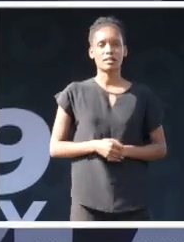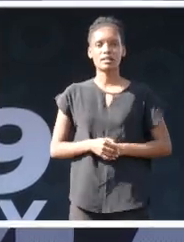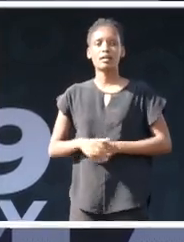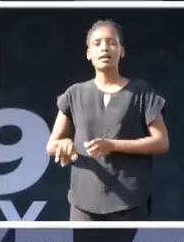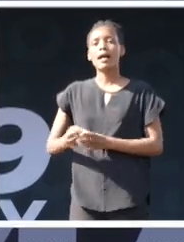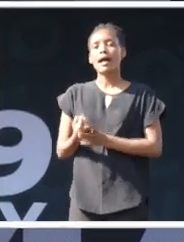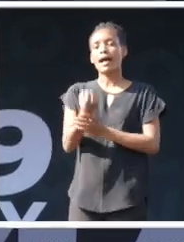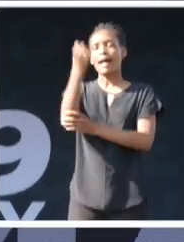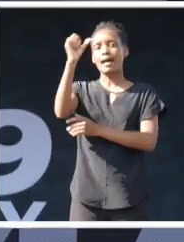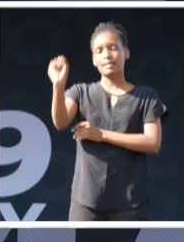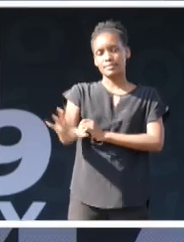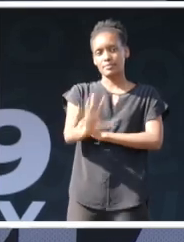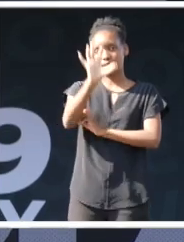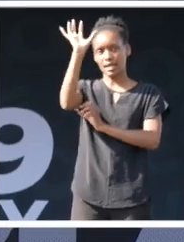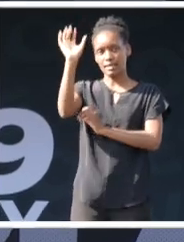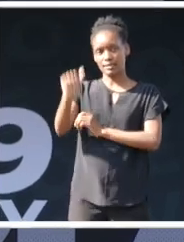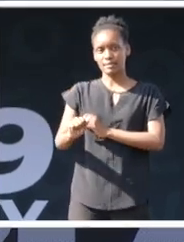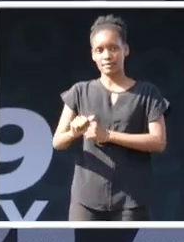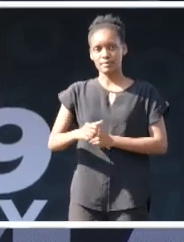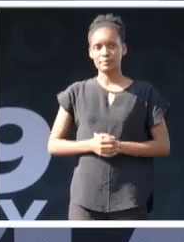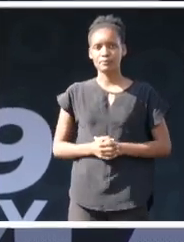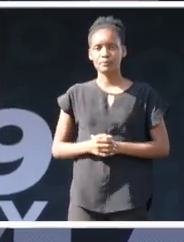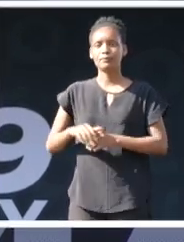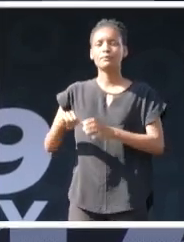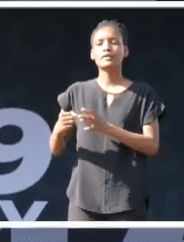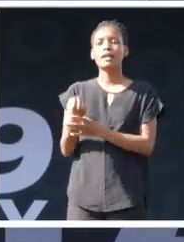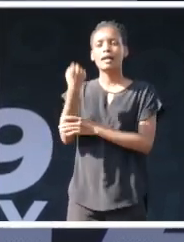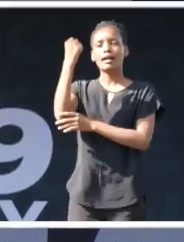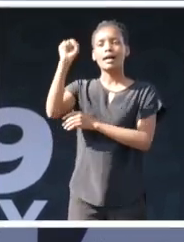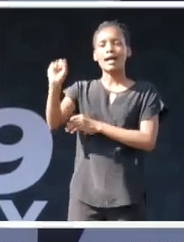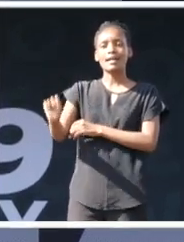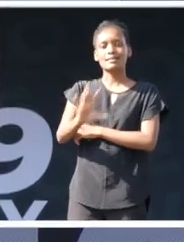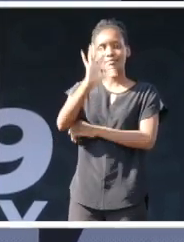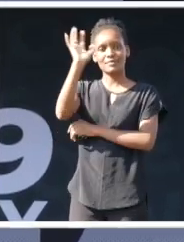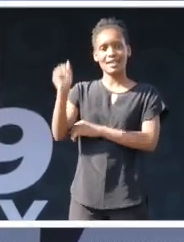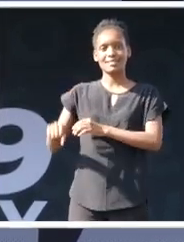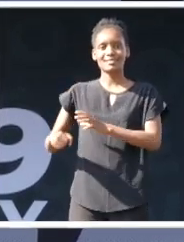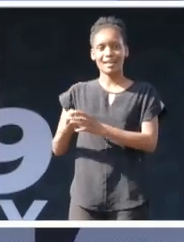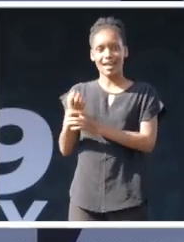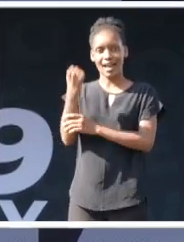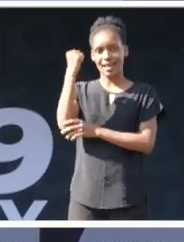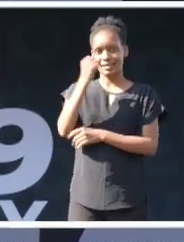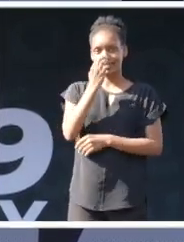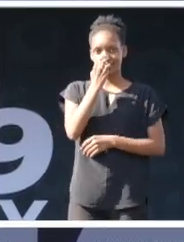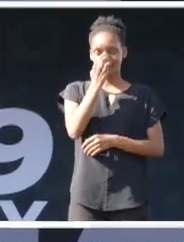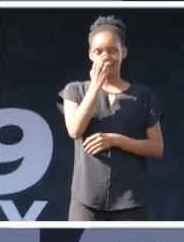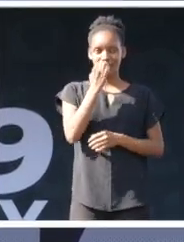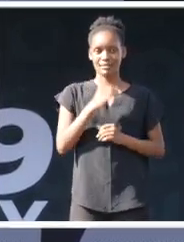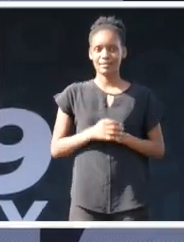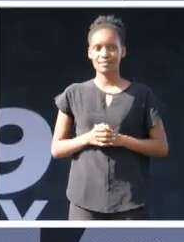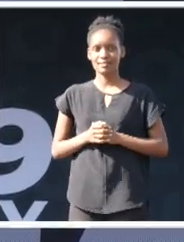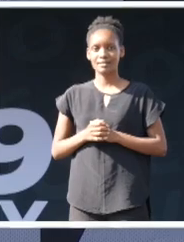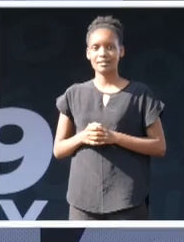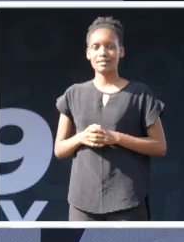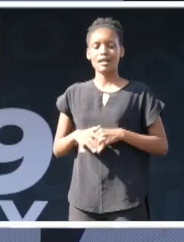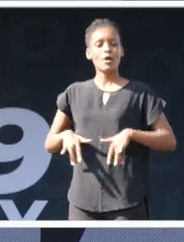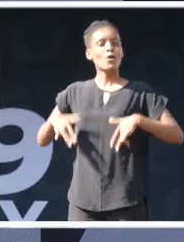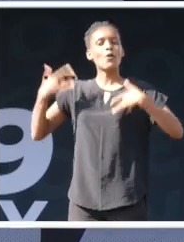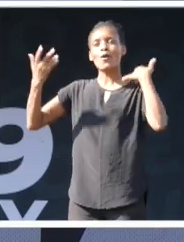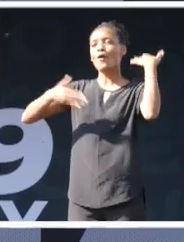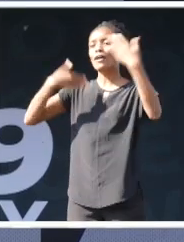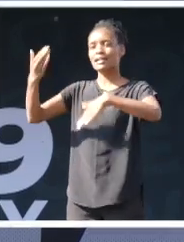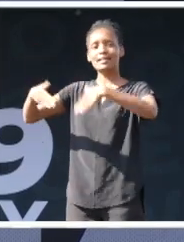Rise Mzansi, rise! Rise Mzansi, rise! Long live Rise Mzansi,